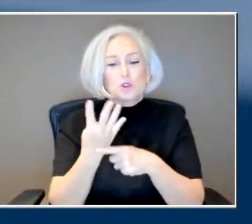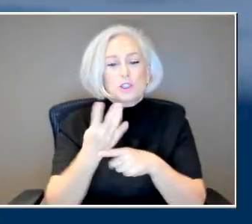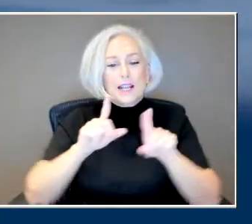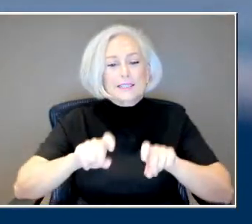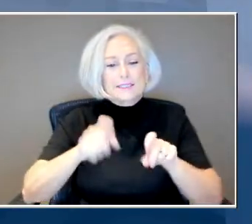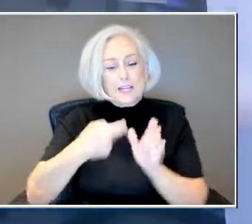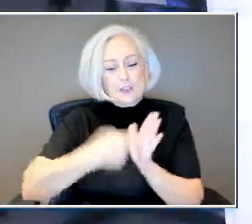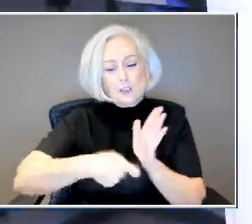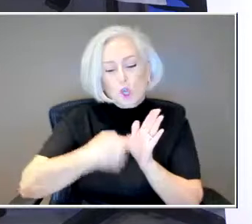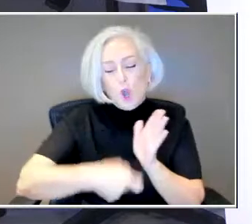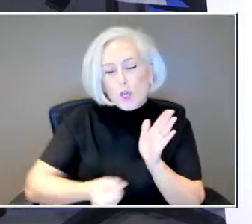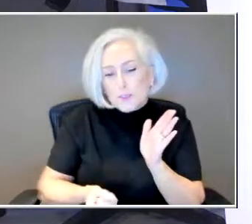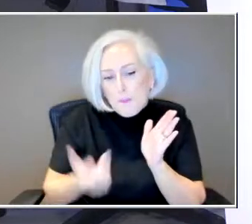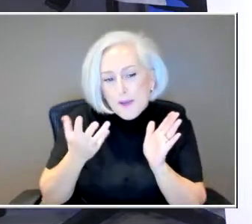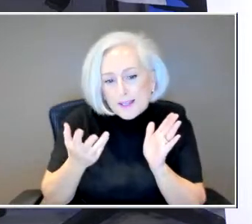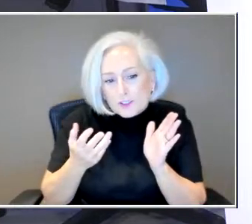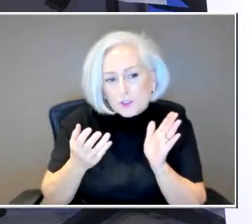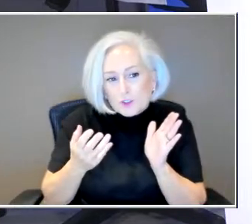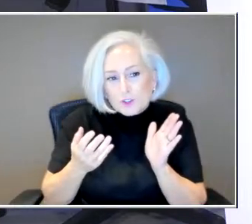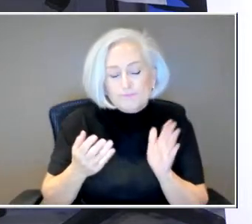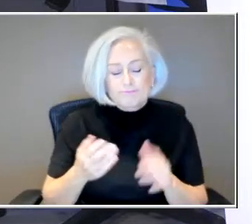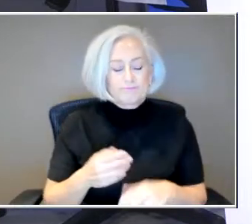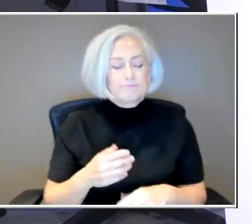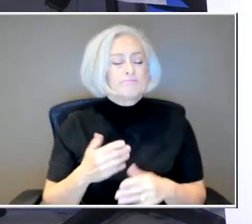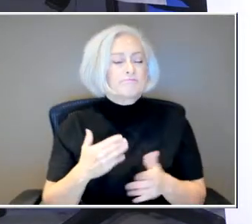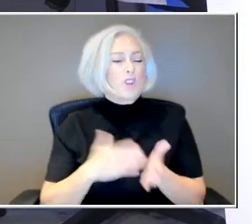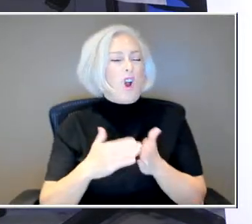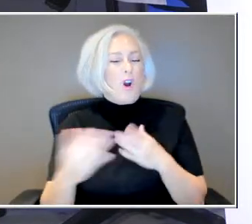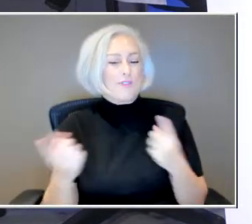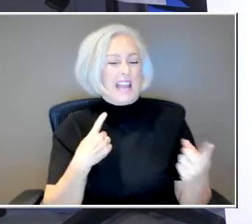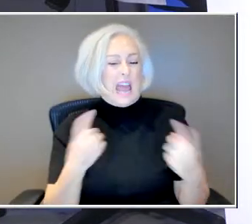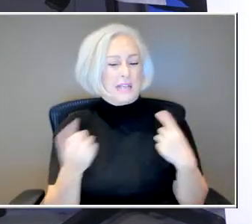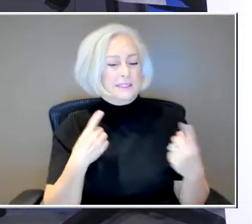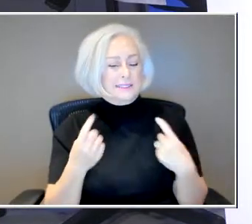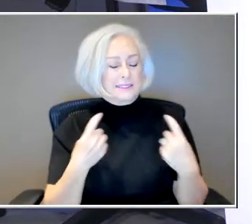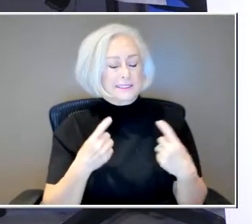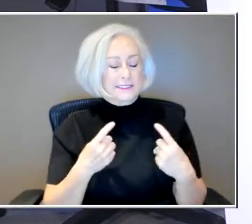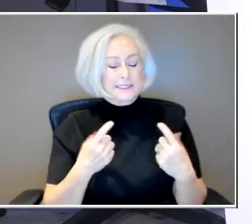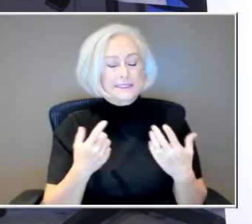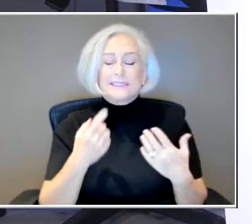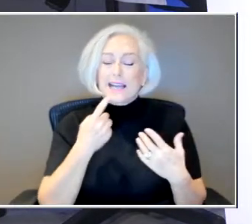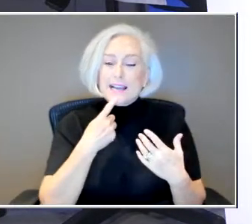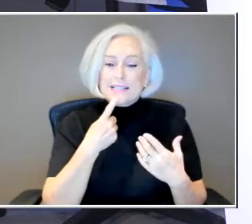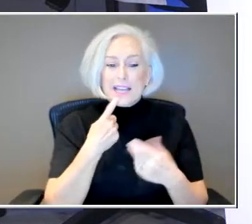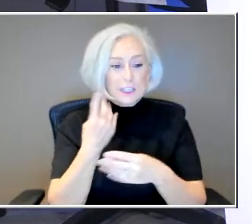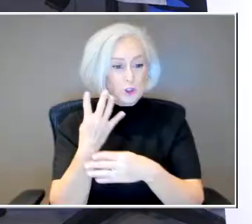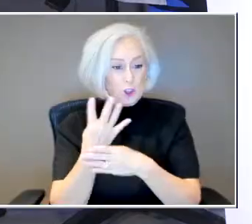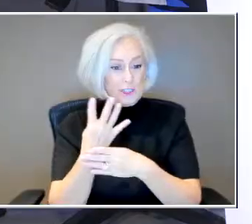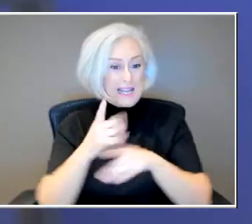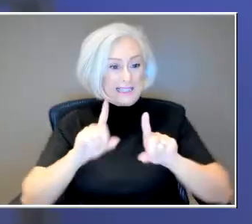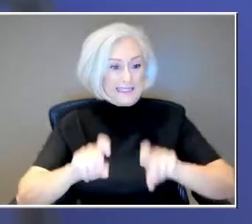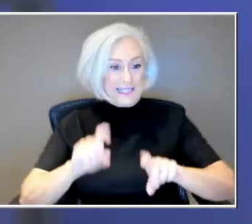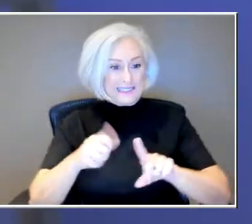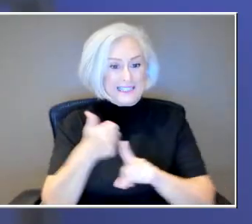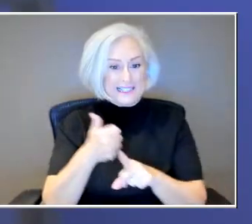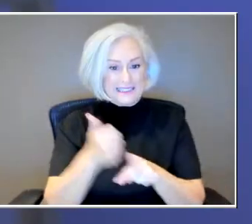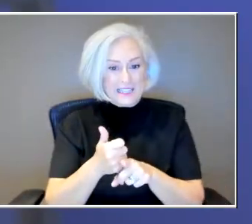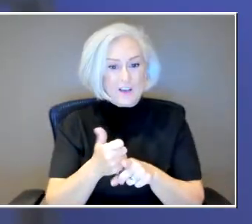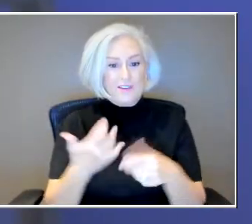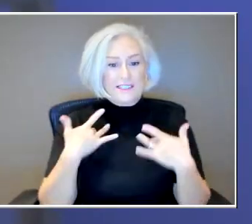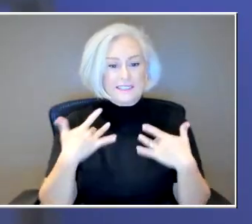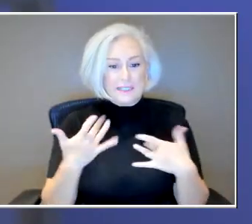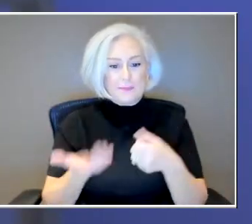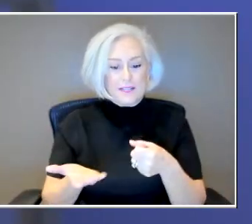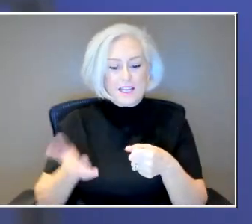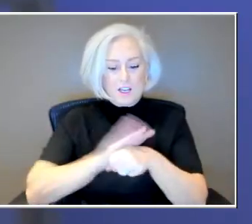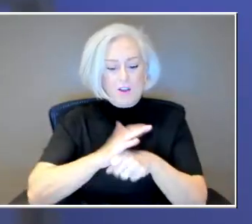good question. We get that a lot. So I always like to say genetic testing is covered by insurance. So if you